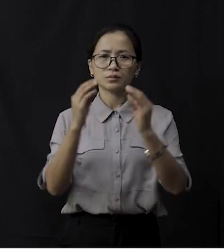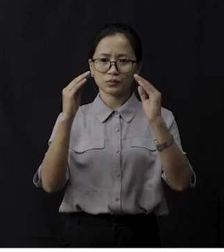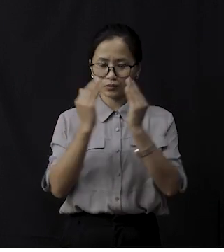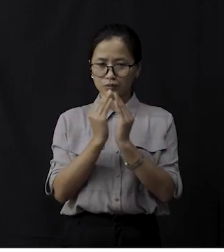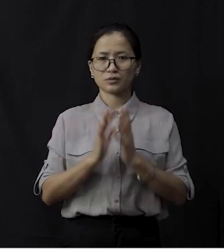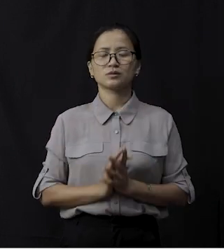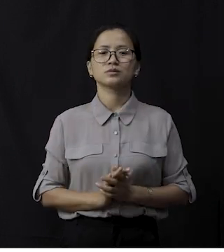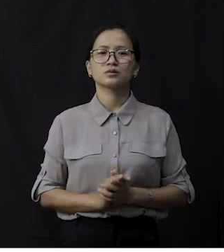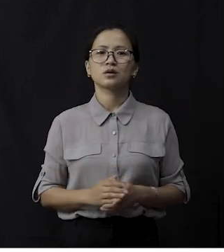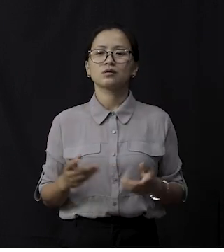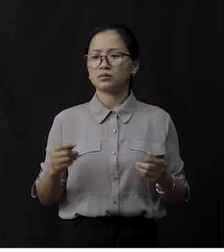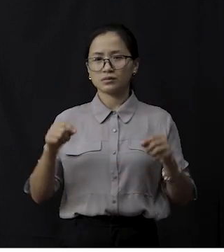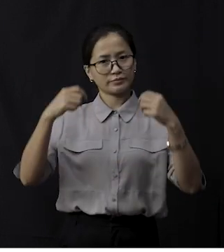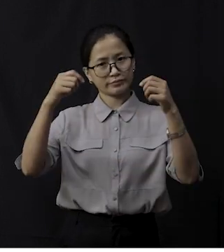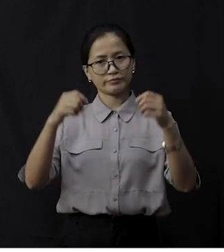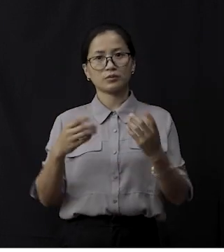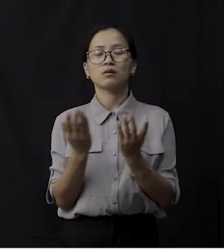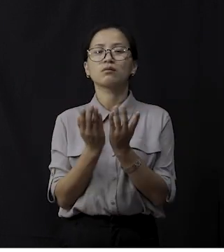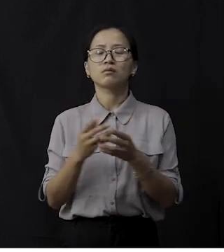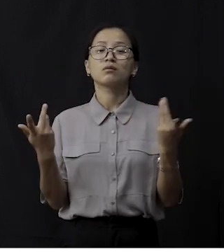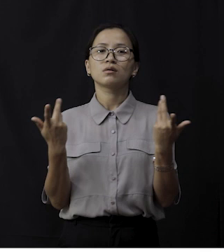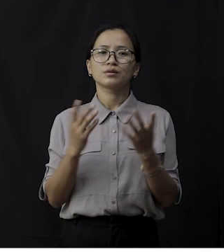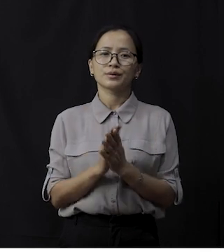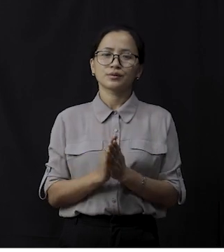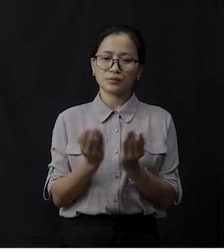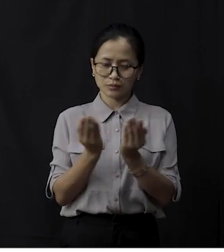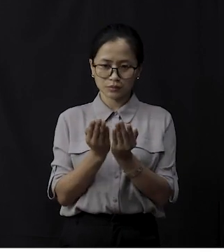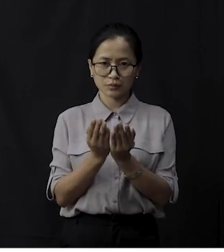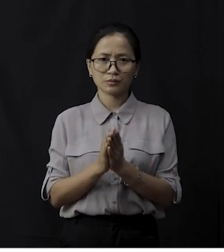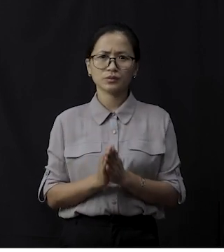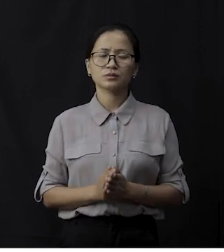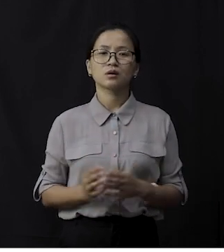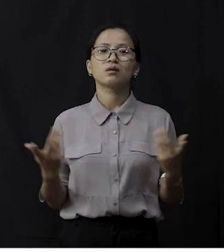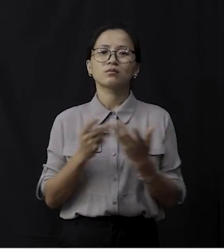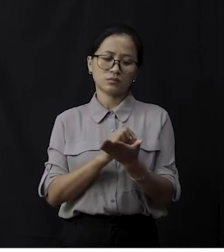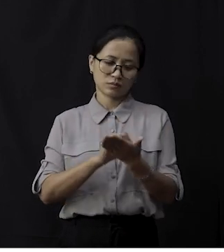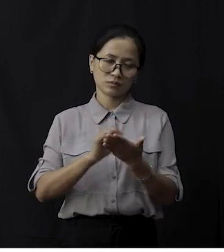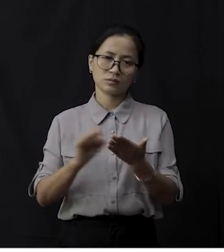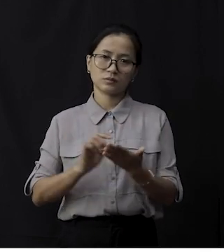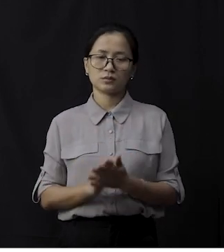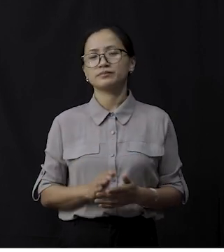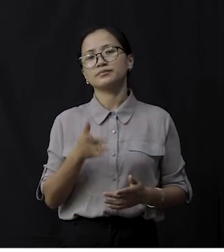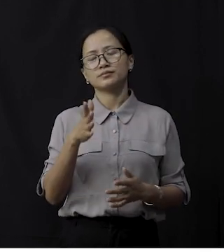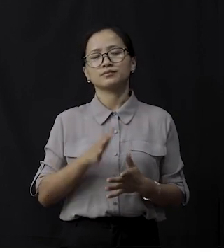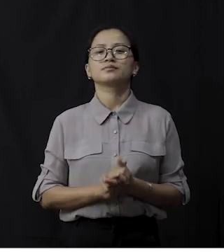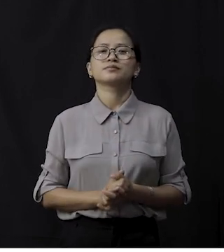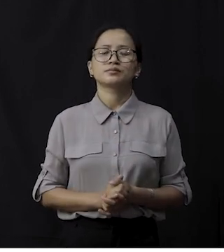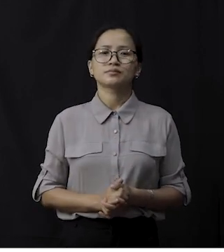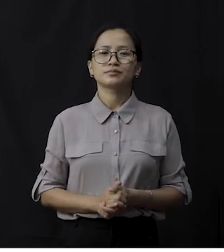pepper, how will you have books? And without the books, how will you read? How will you know that this is this is this? No. But because of